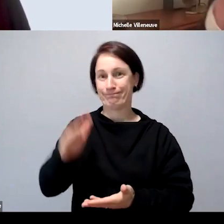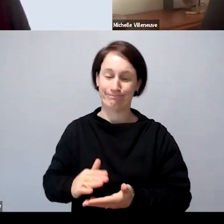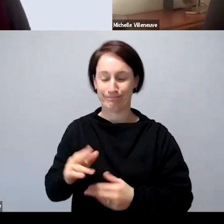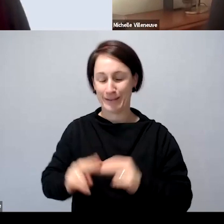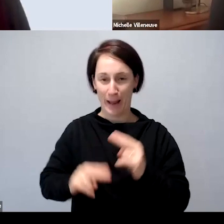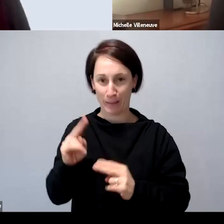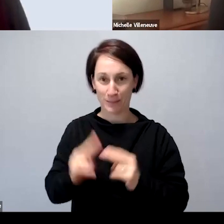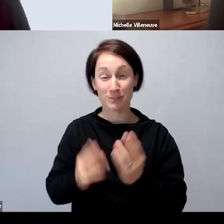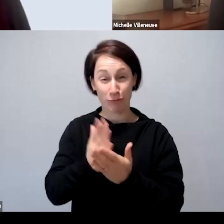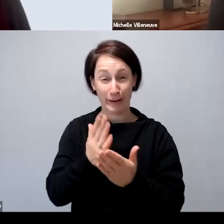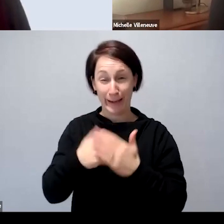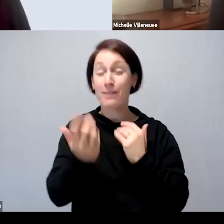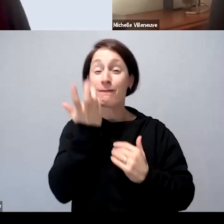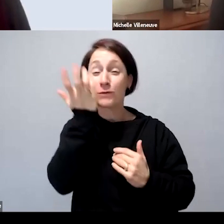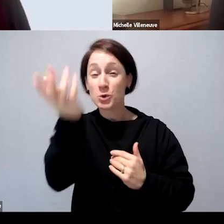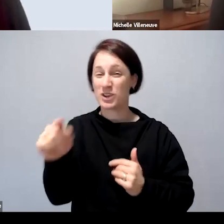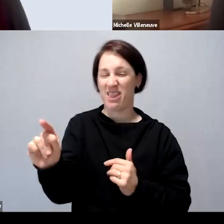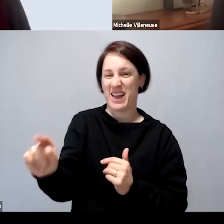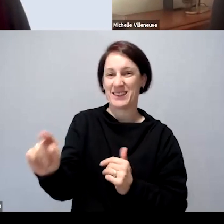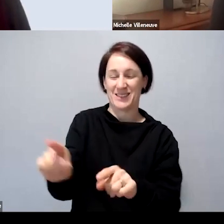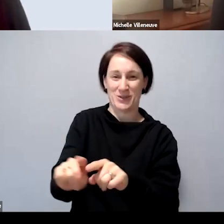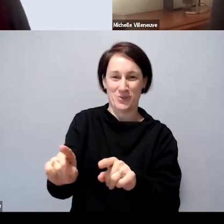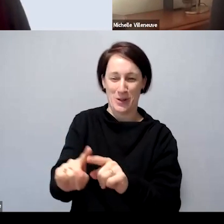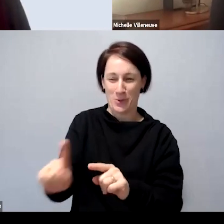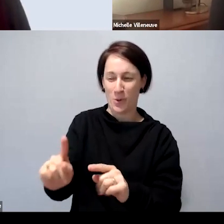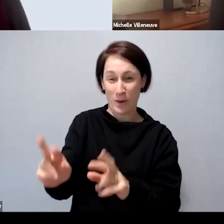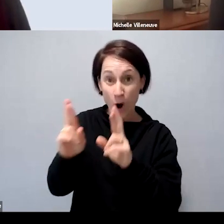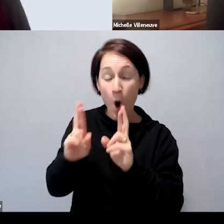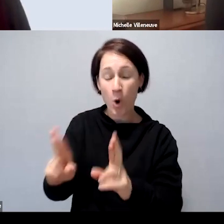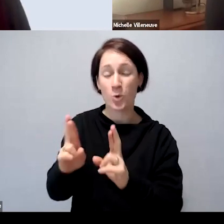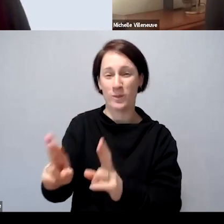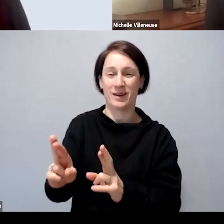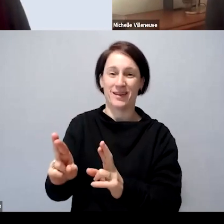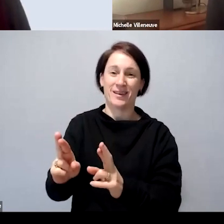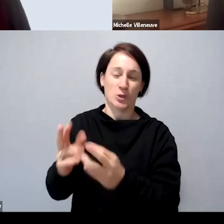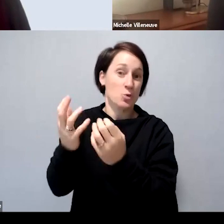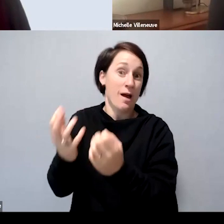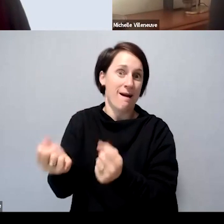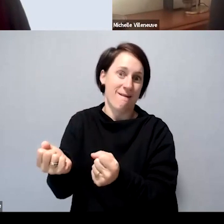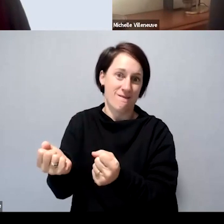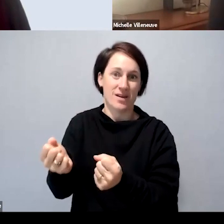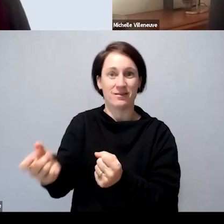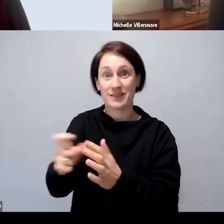the one that we have our eye on the prize, focused on building data and evidence about outcomes and impact.